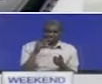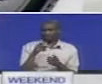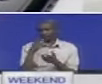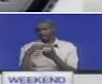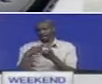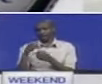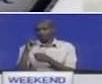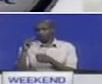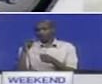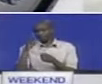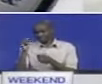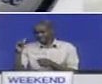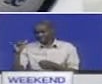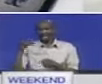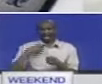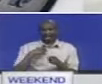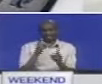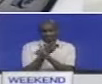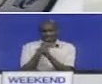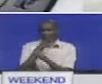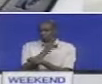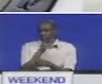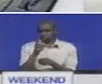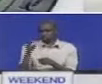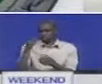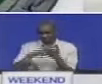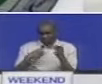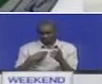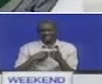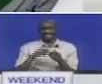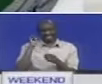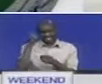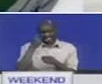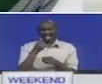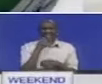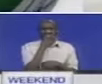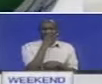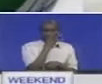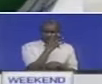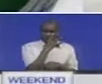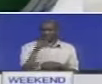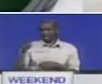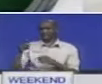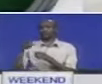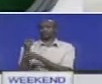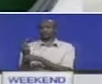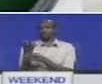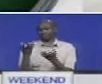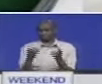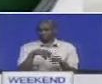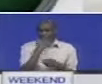Uma, Billy Odhiambo and Tony Owor, giving Kenya a commanding 34-12 win. In the third match, Kenya took